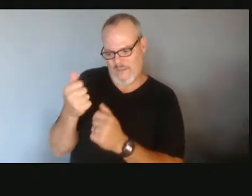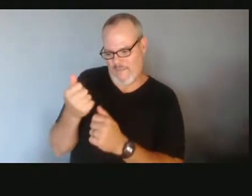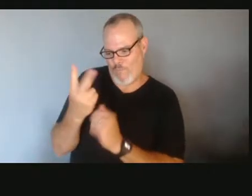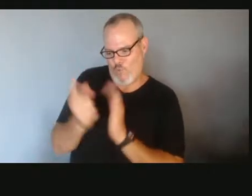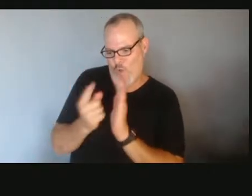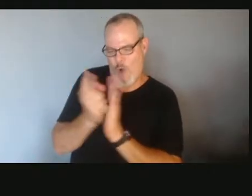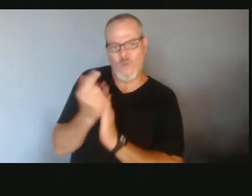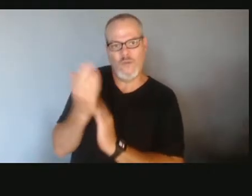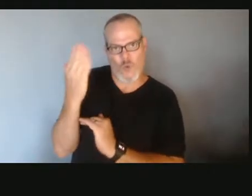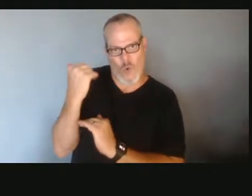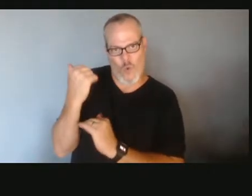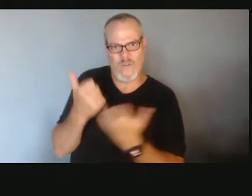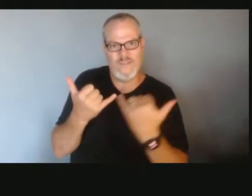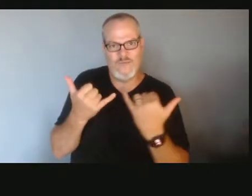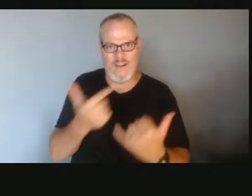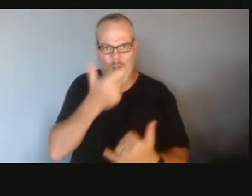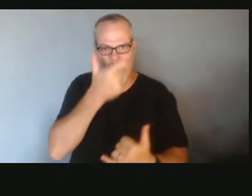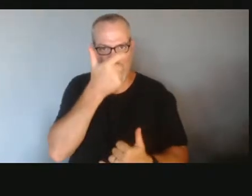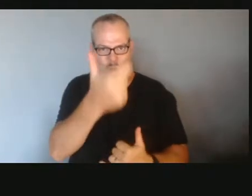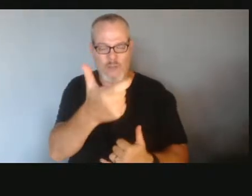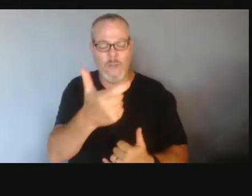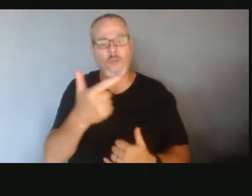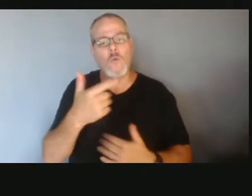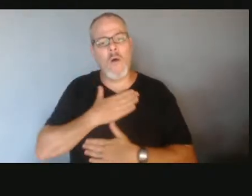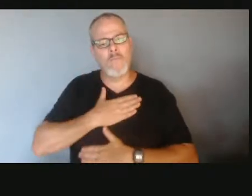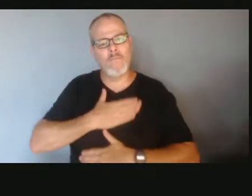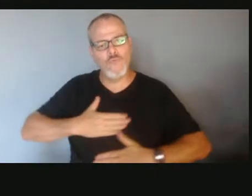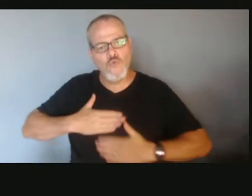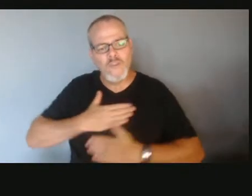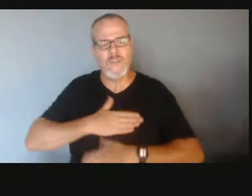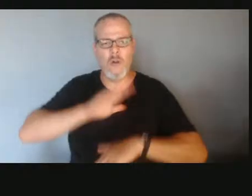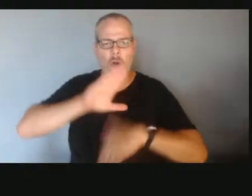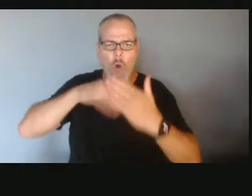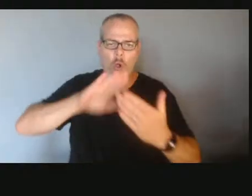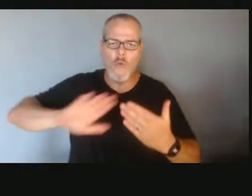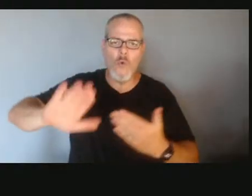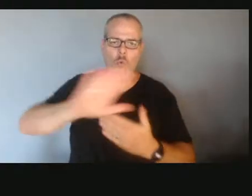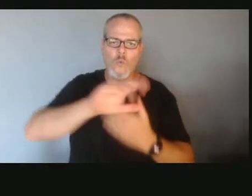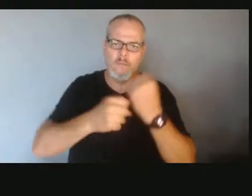now. So appreciate everyone's support.